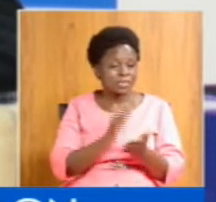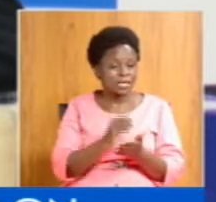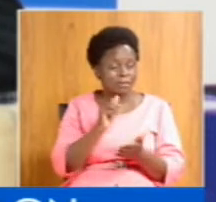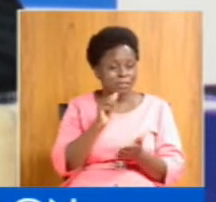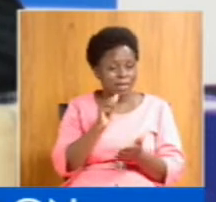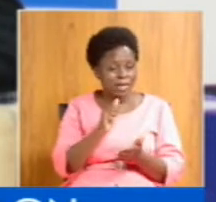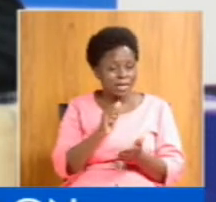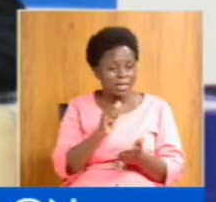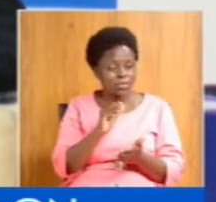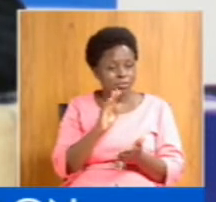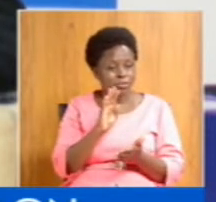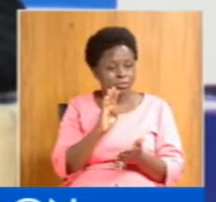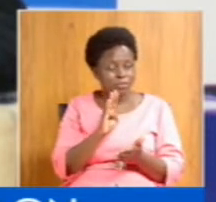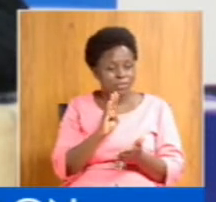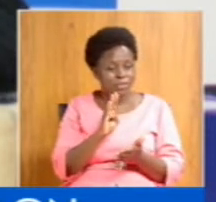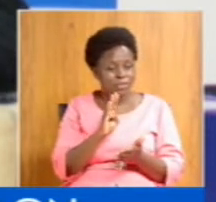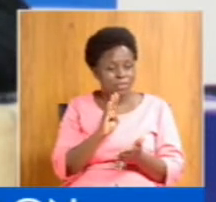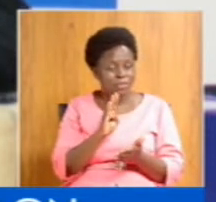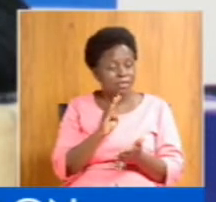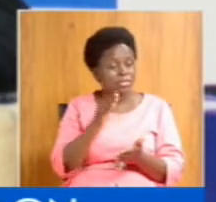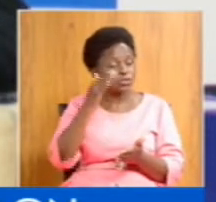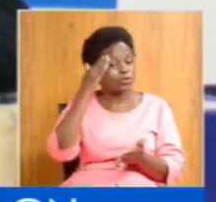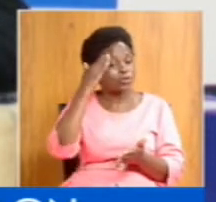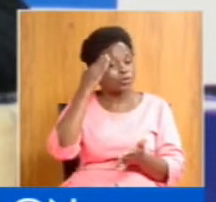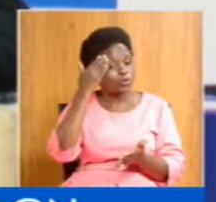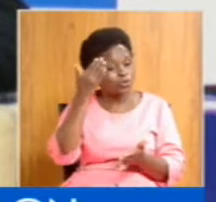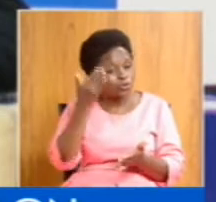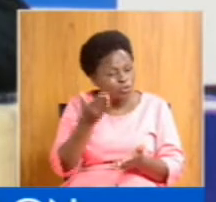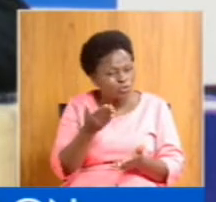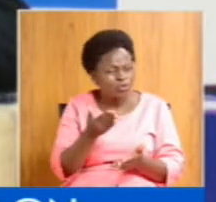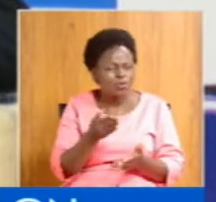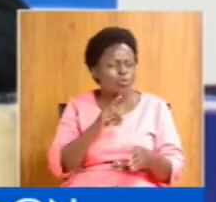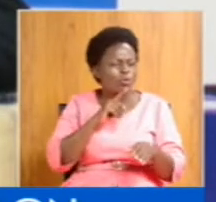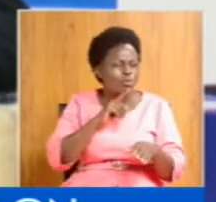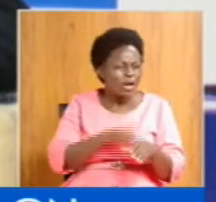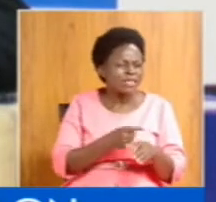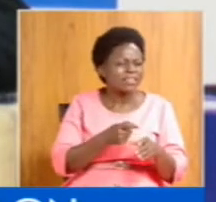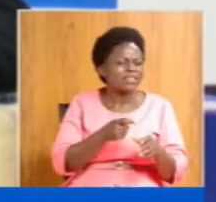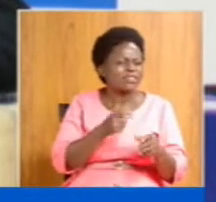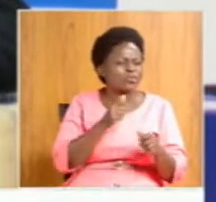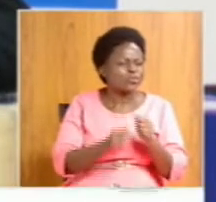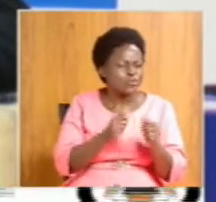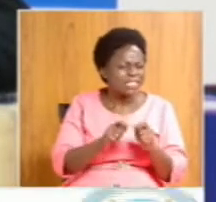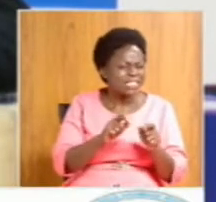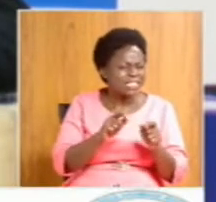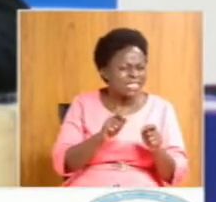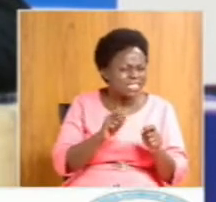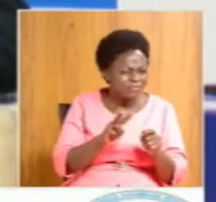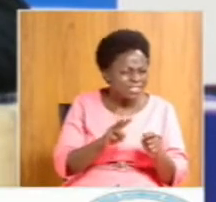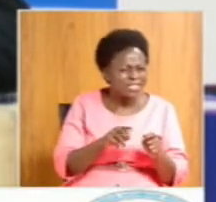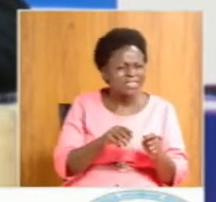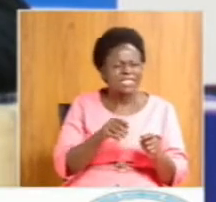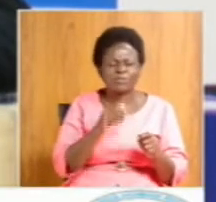B. So you don't know when to tune to which channel. That was not the case a couple of